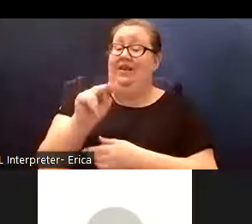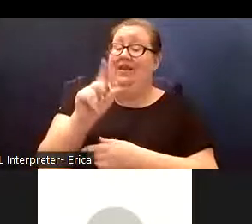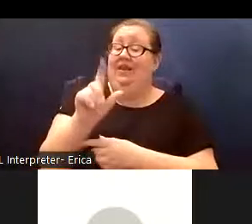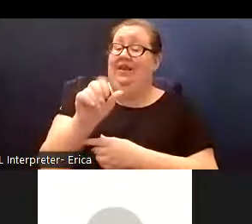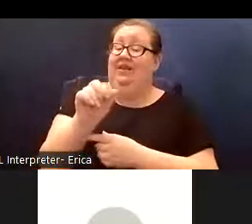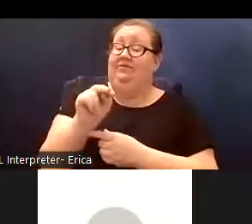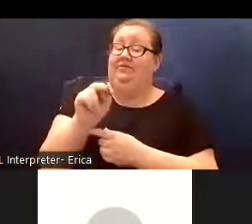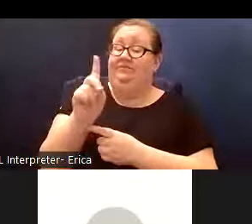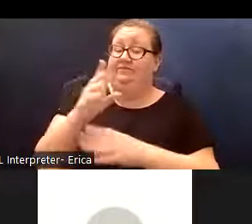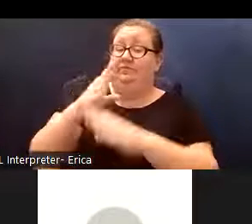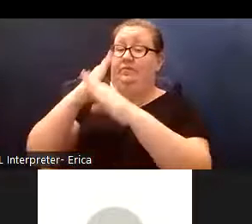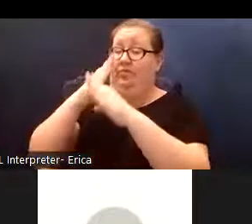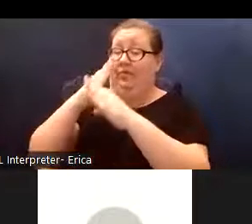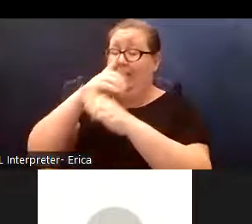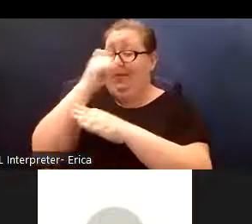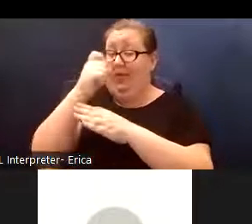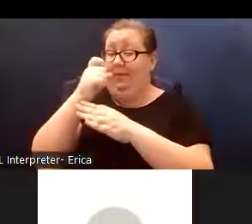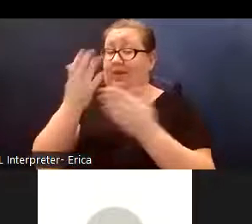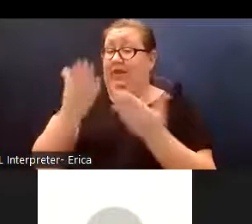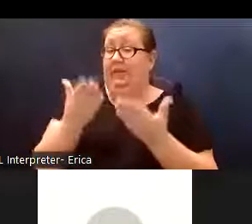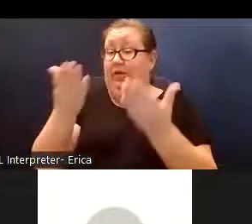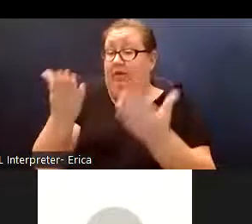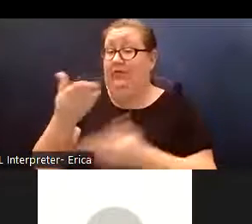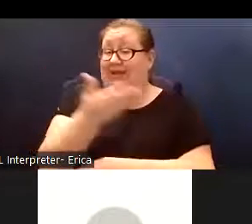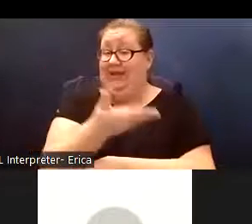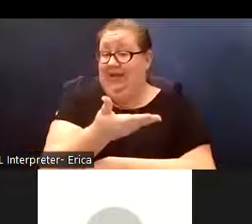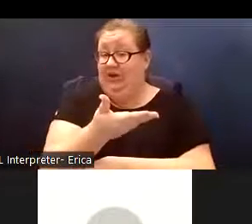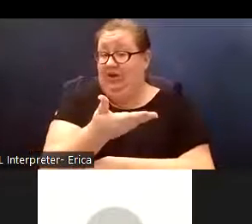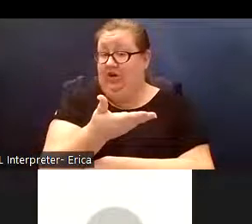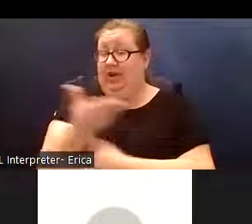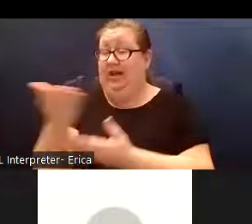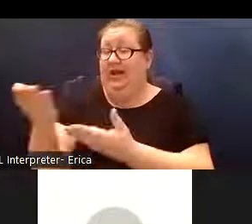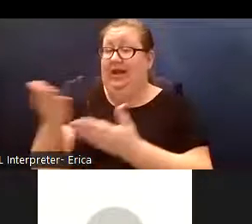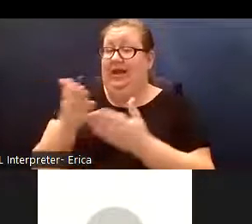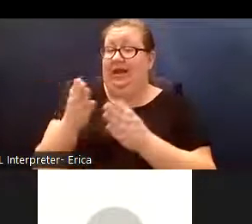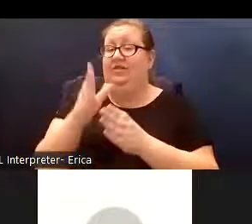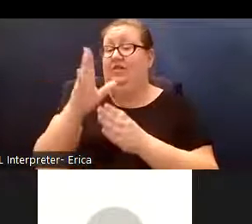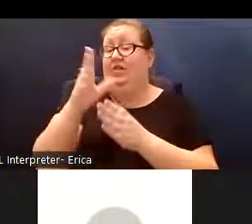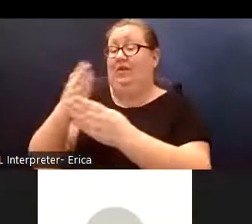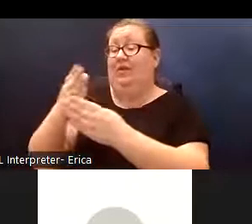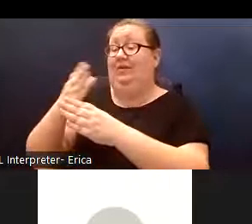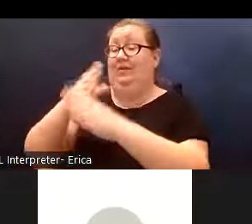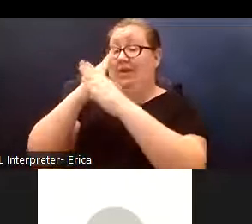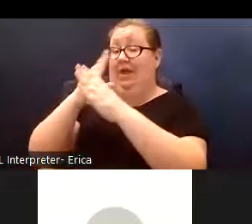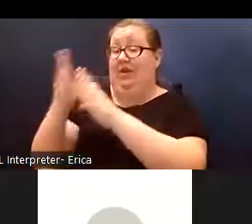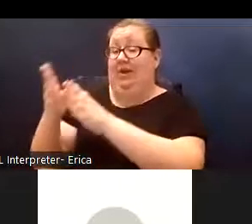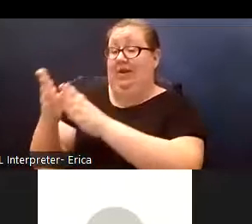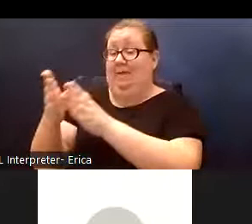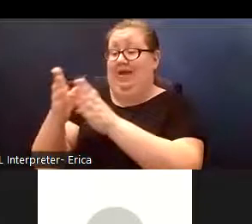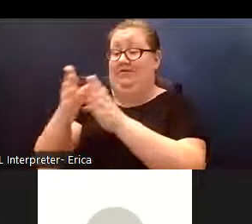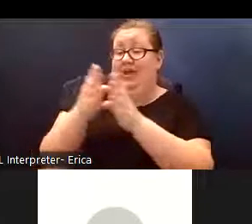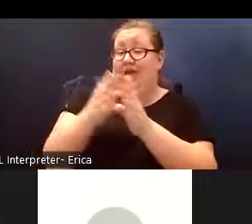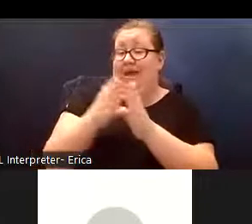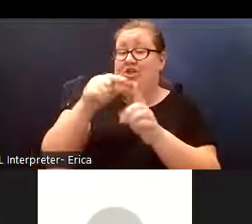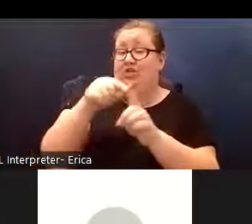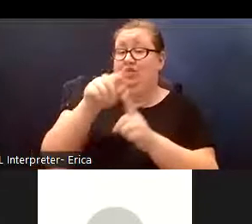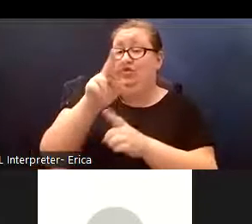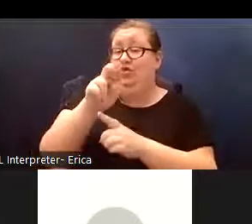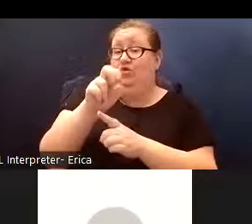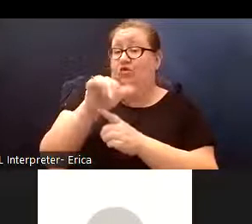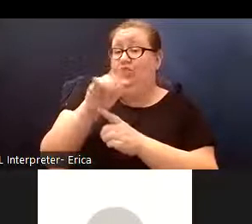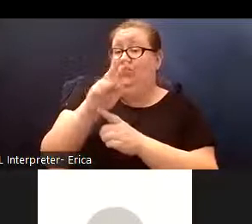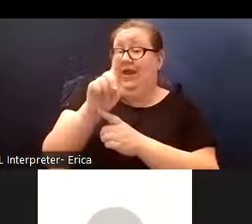because the proposal here brings the barrier back from the edge to Raymond Boulevard in the north